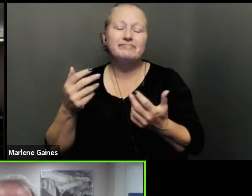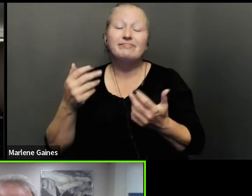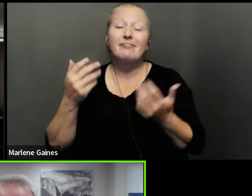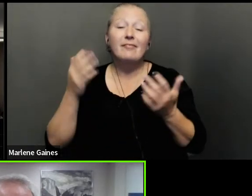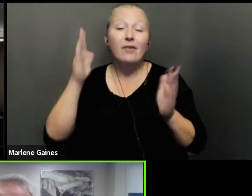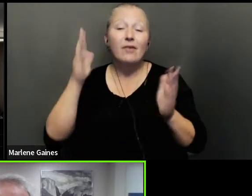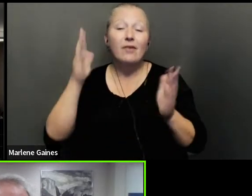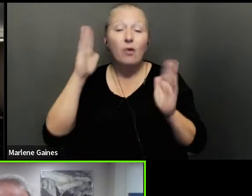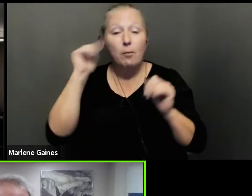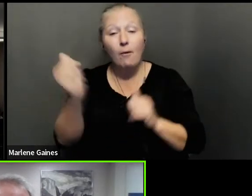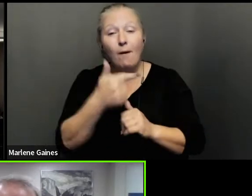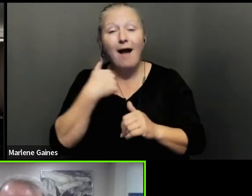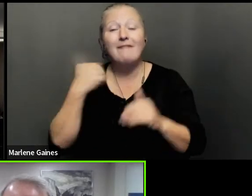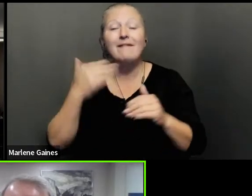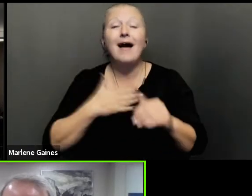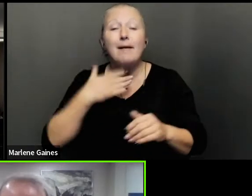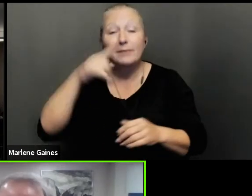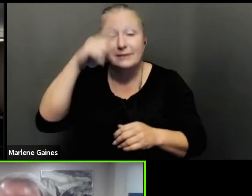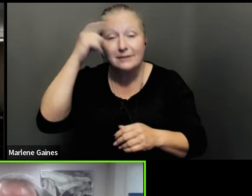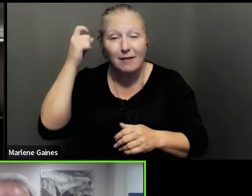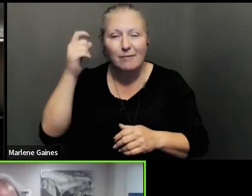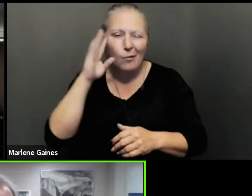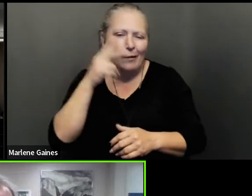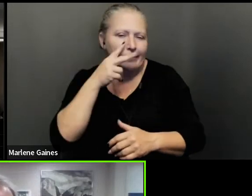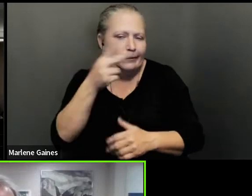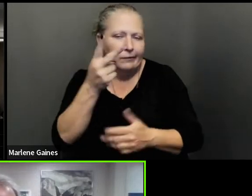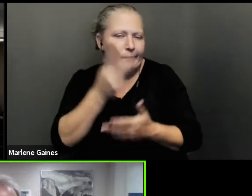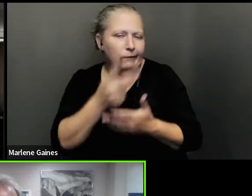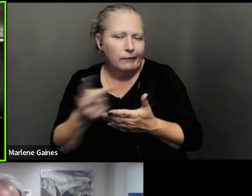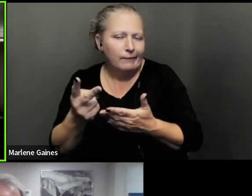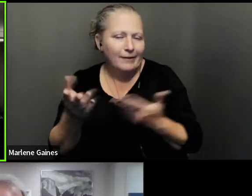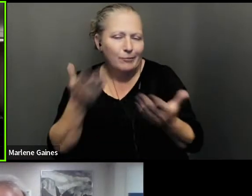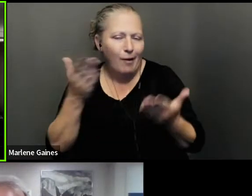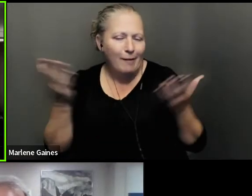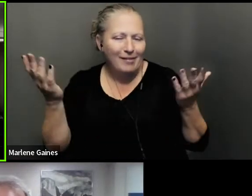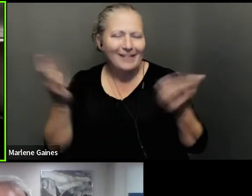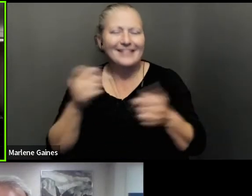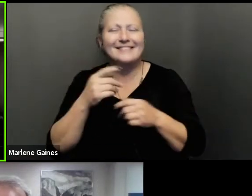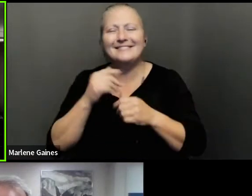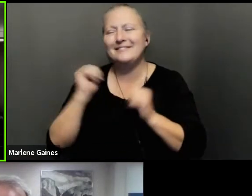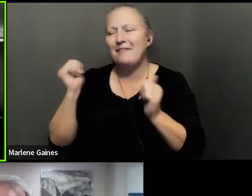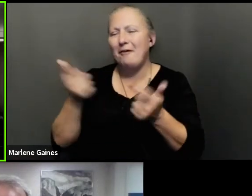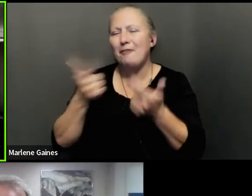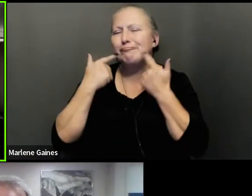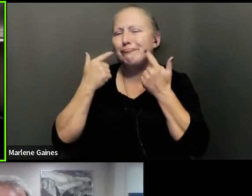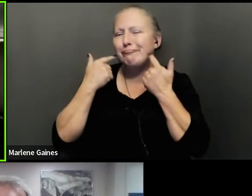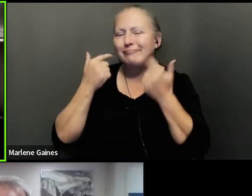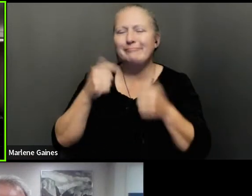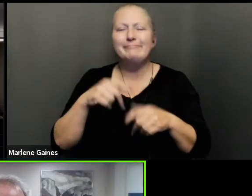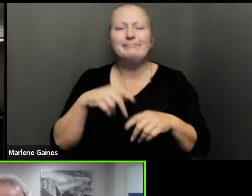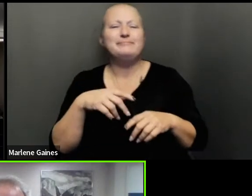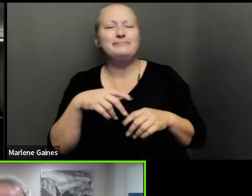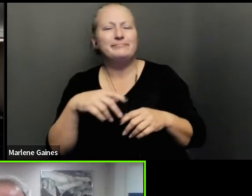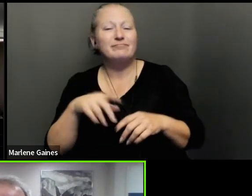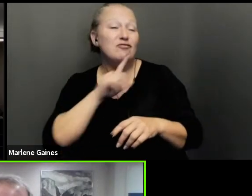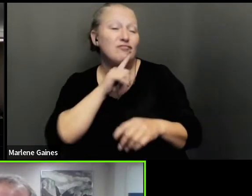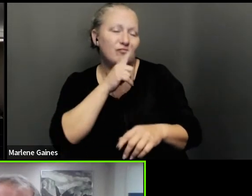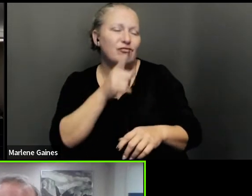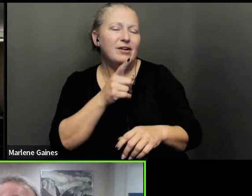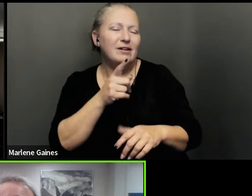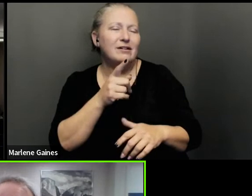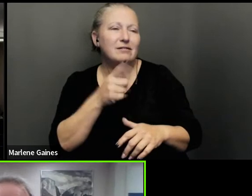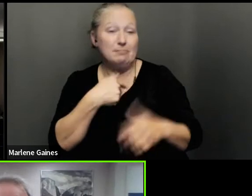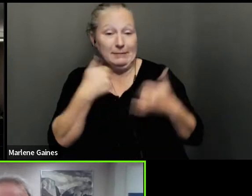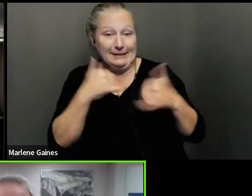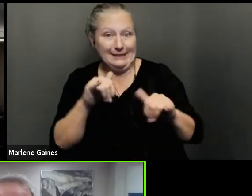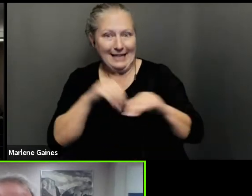all a happy summer. I'll probably see you in a couple of weeks, but it is good to be, even though I'm still